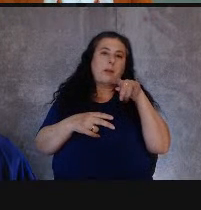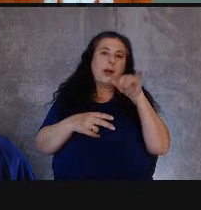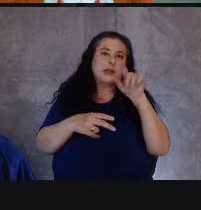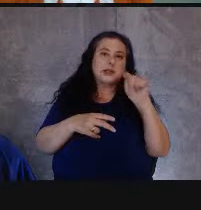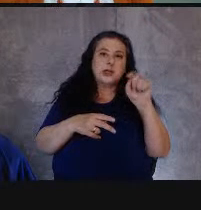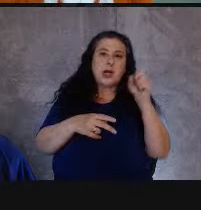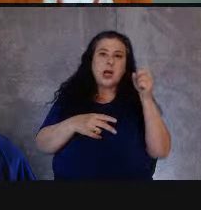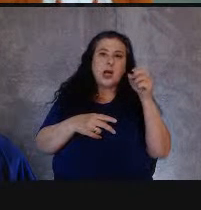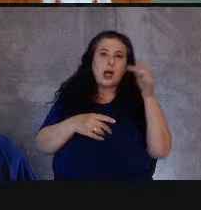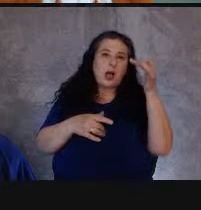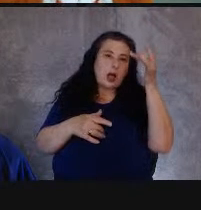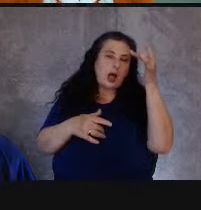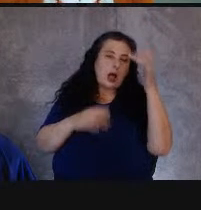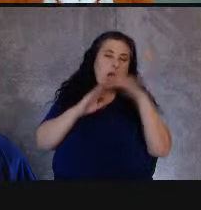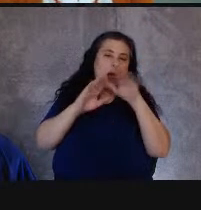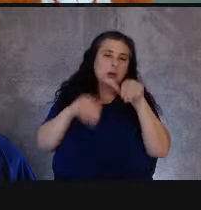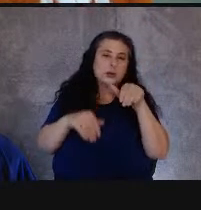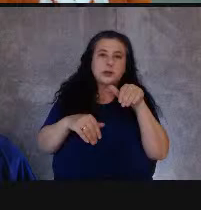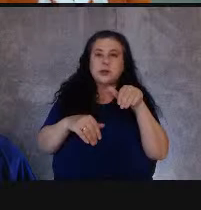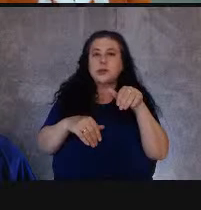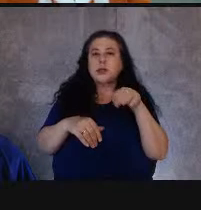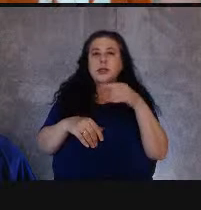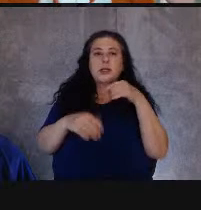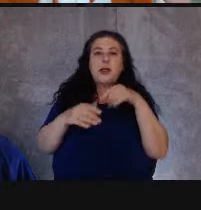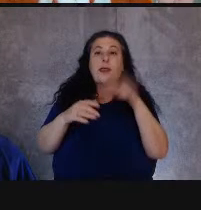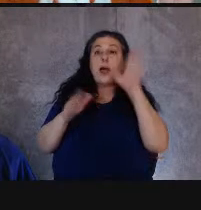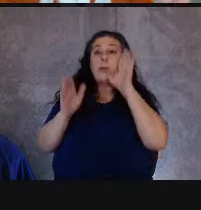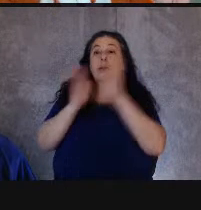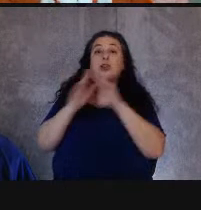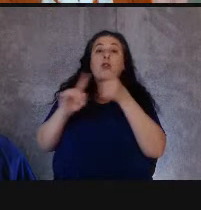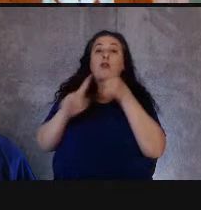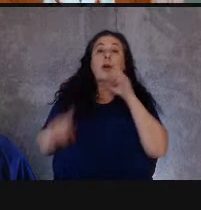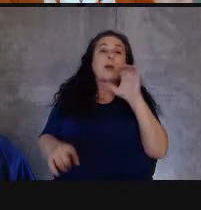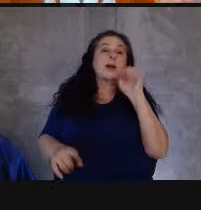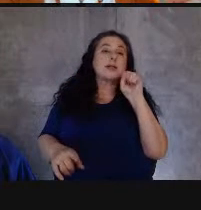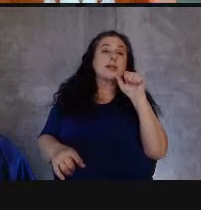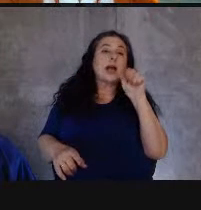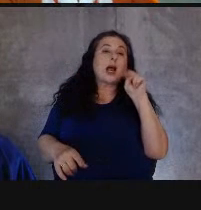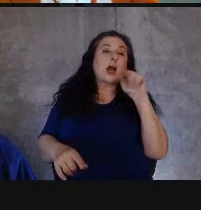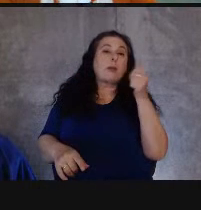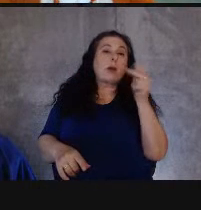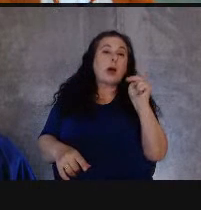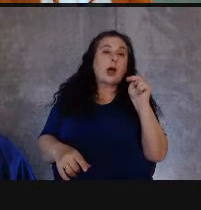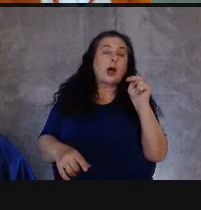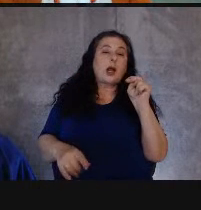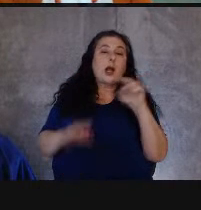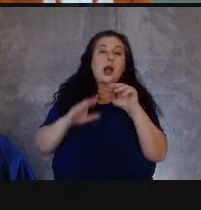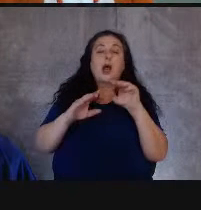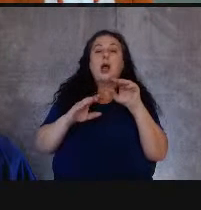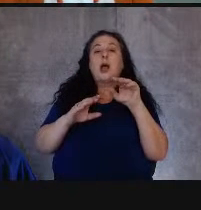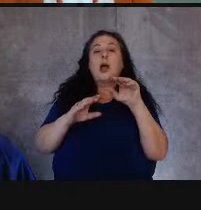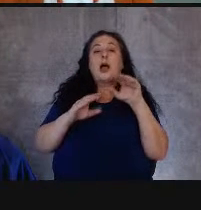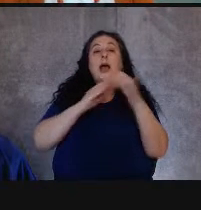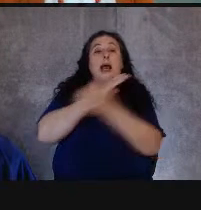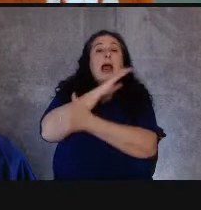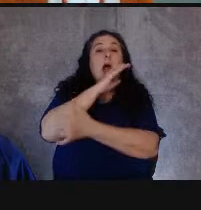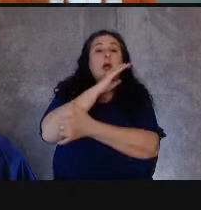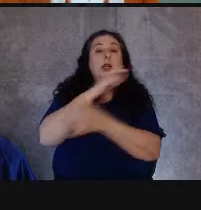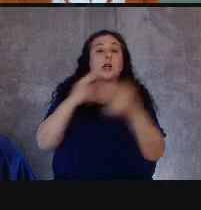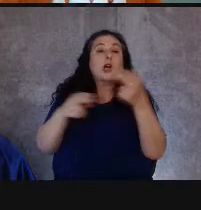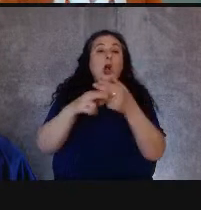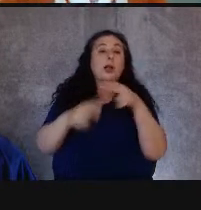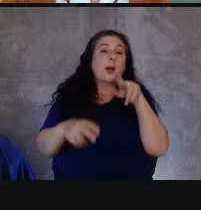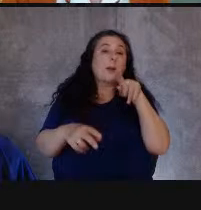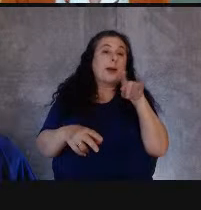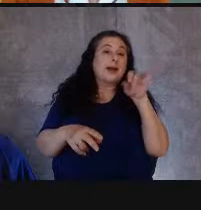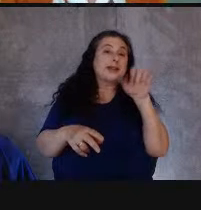there in the center is actually in Sangamon County, a so-called, a pest house, which later would be called